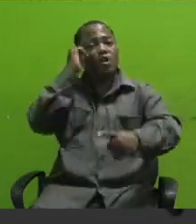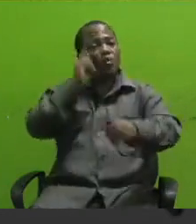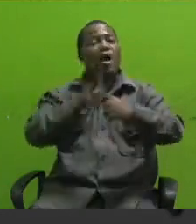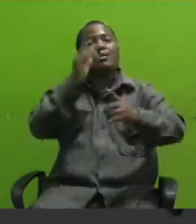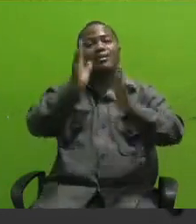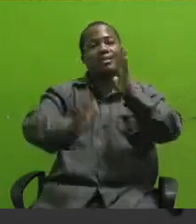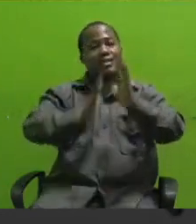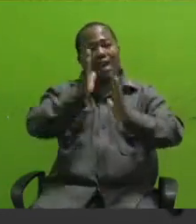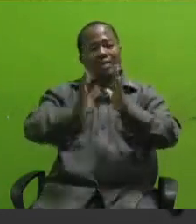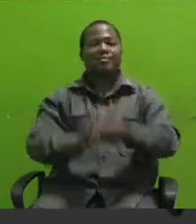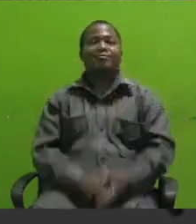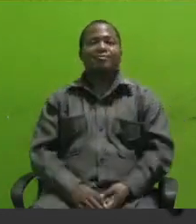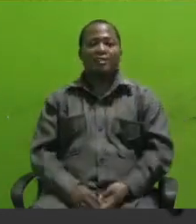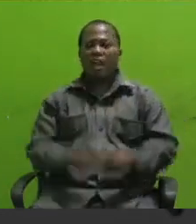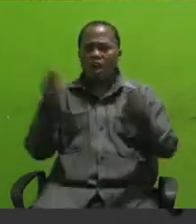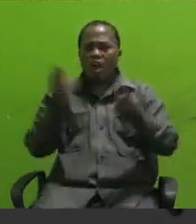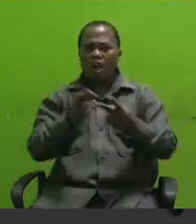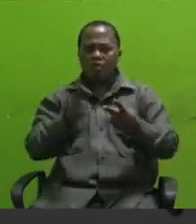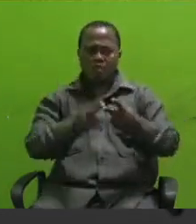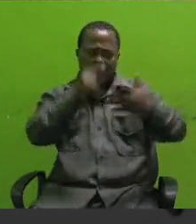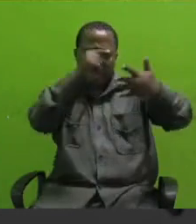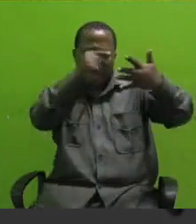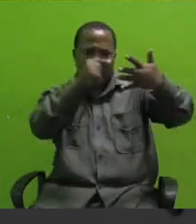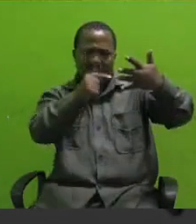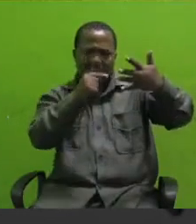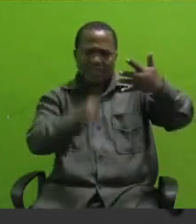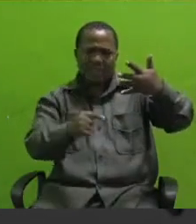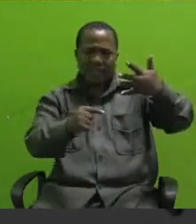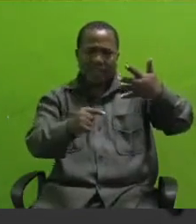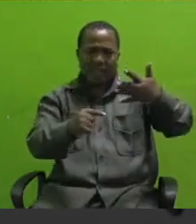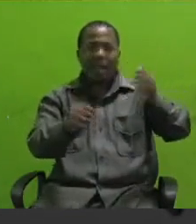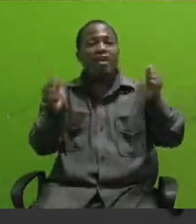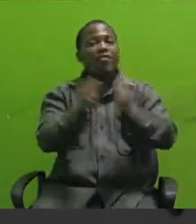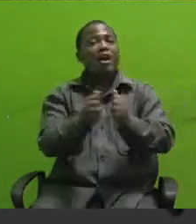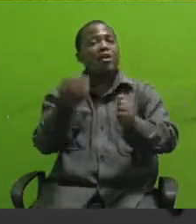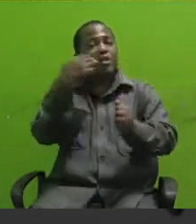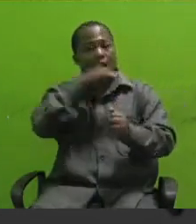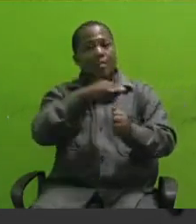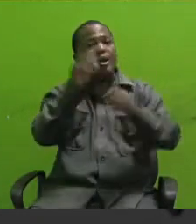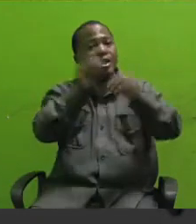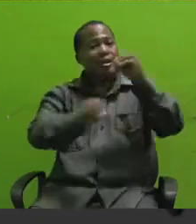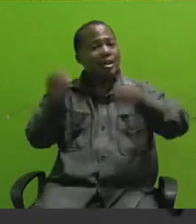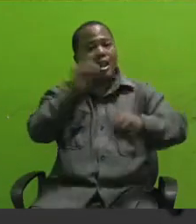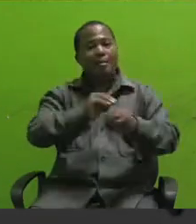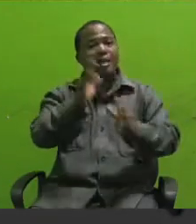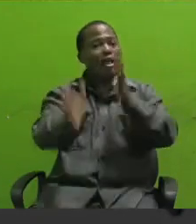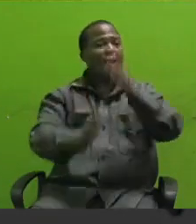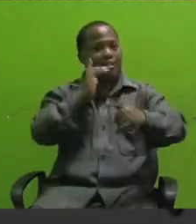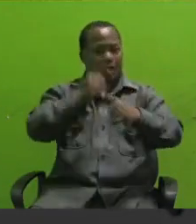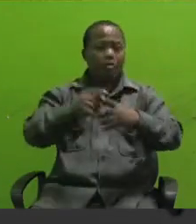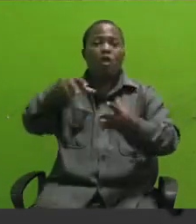Also, to identify the basic chemical warning signs by their symbols. And